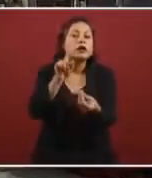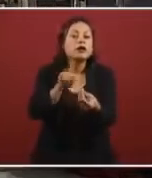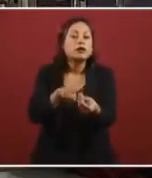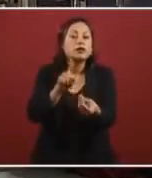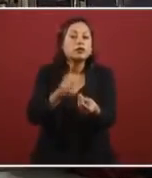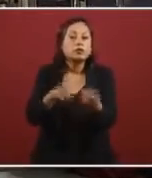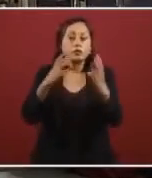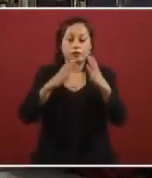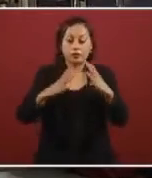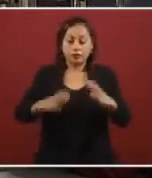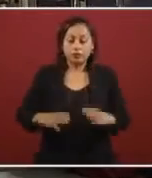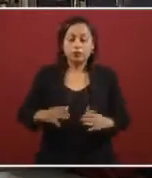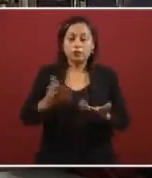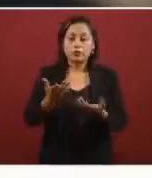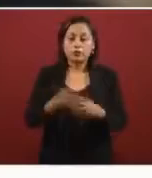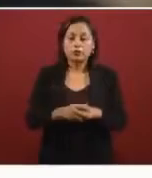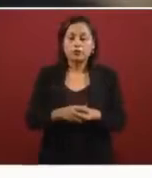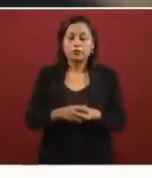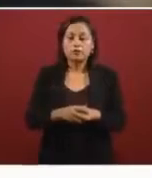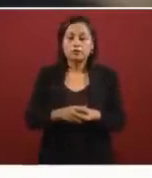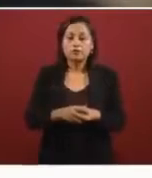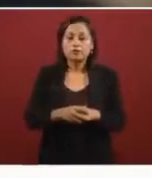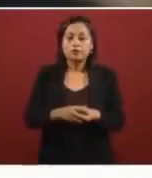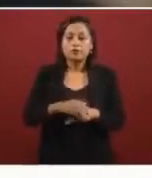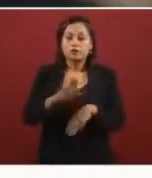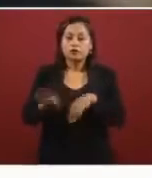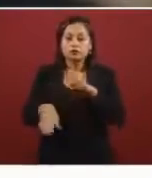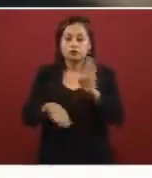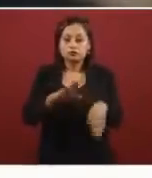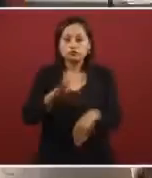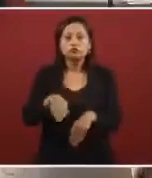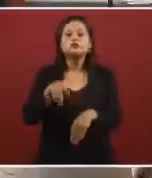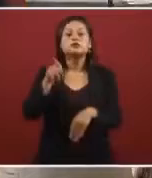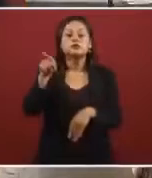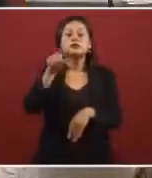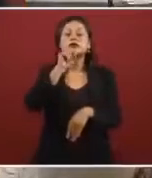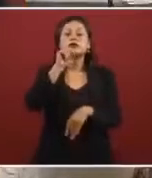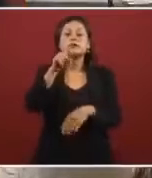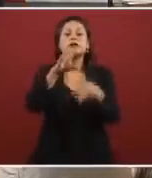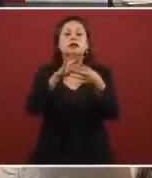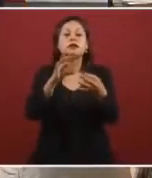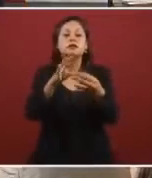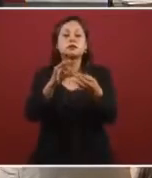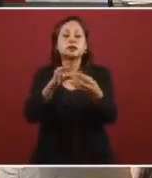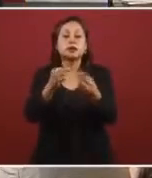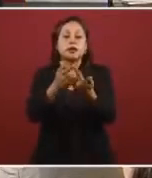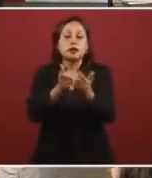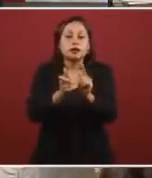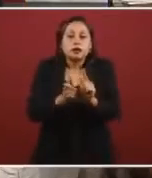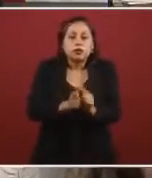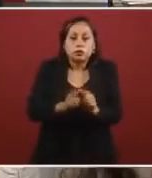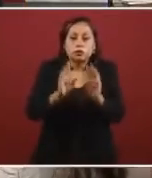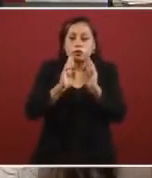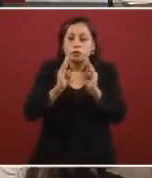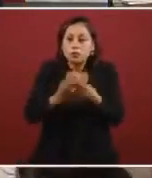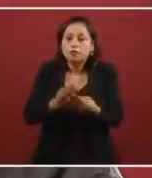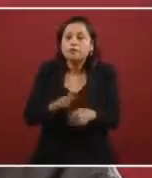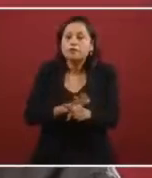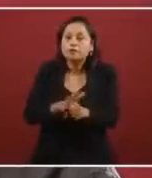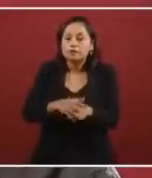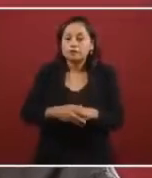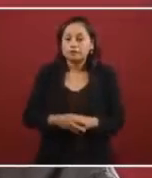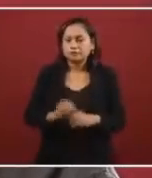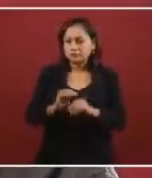and that they are in a place dominated by organized of course